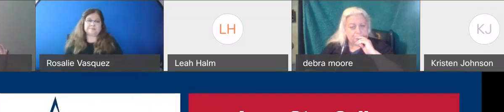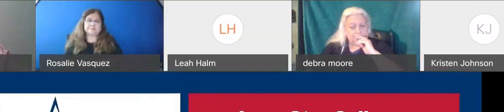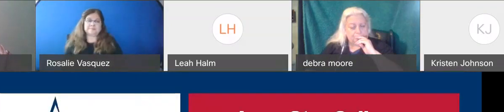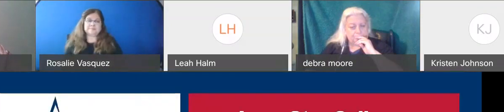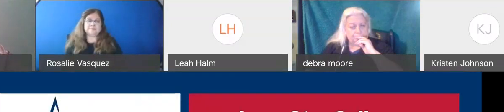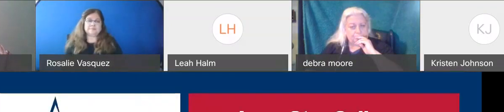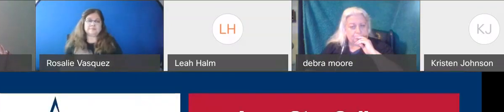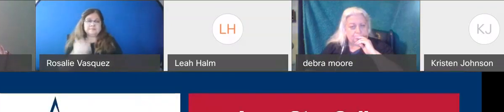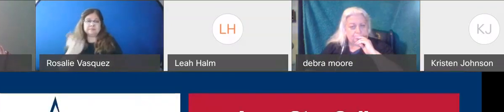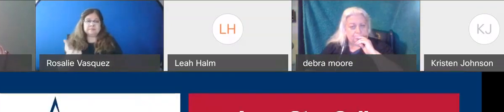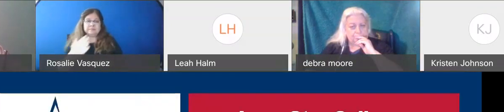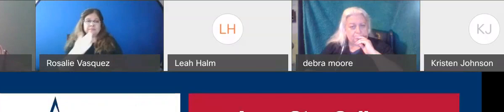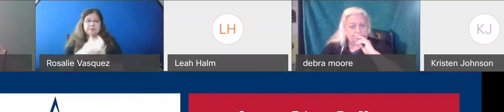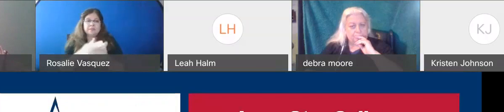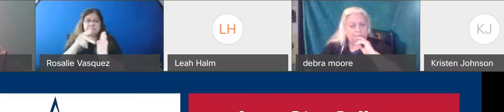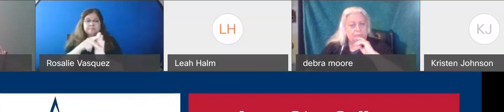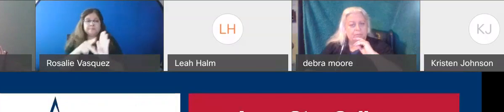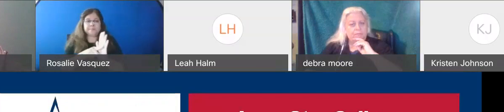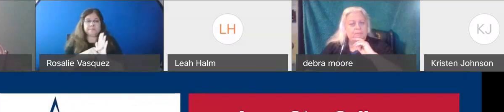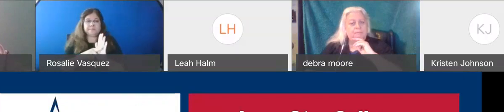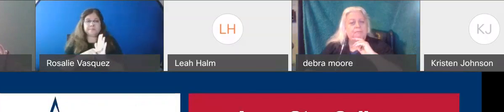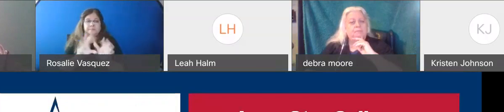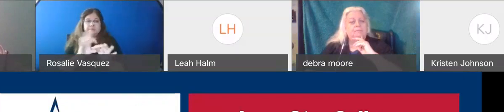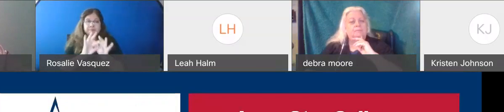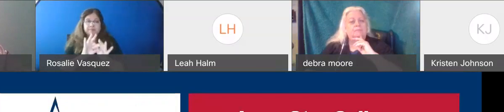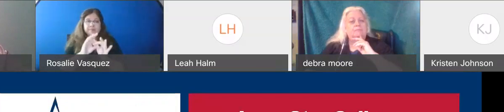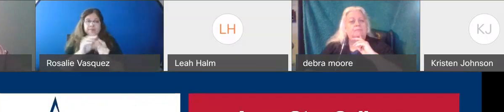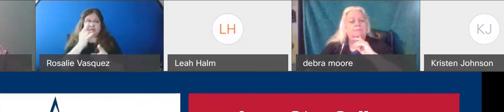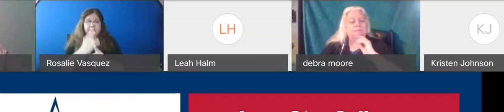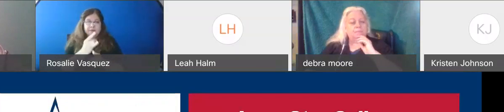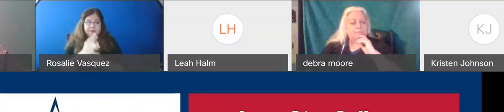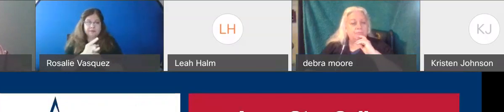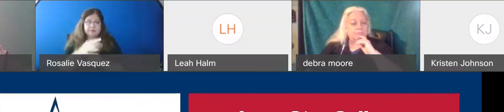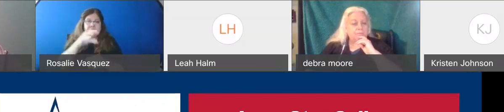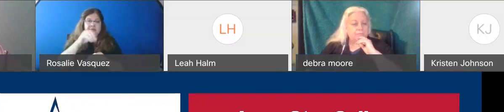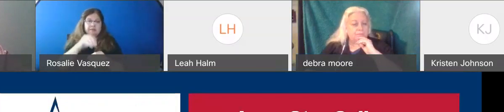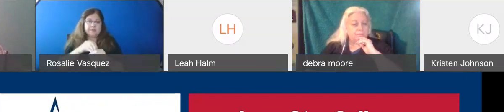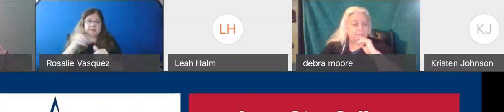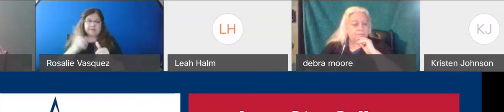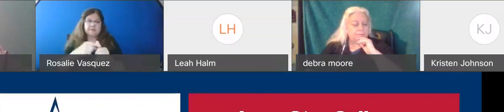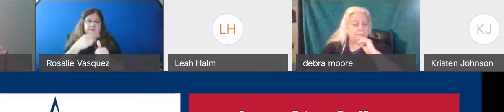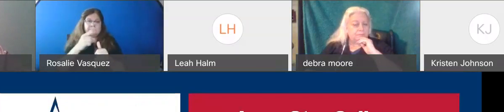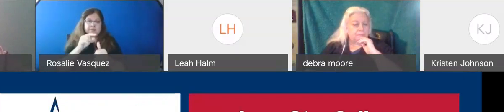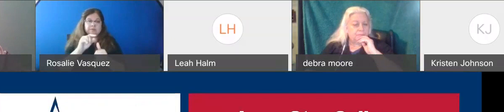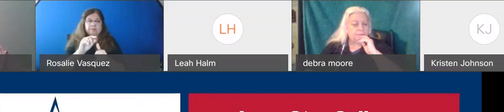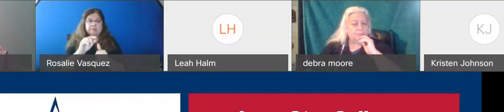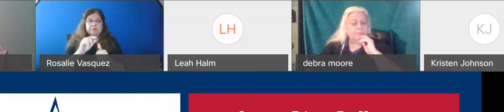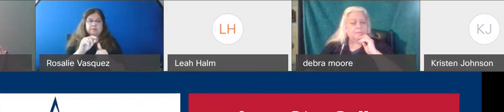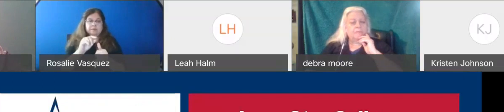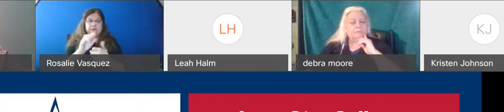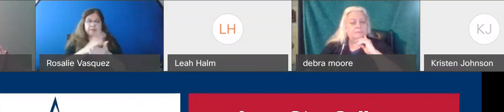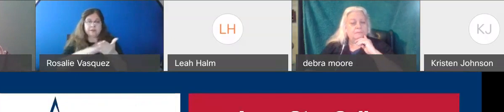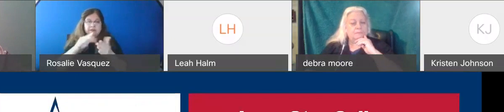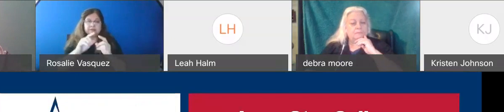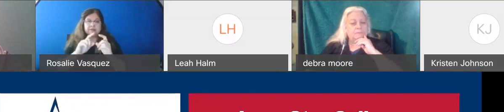Okay, so here are some of the policies which relate to alcohol. So in the first one, LSC provides